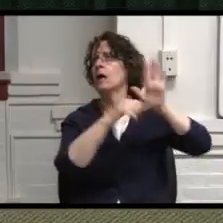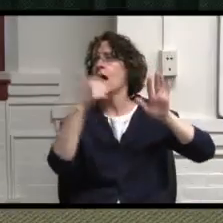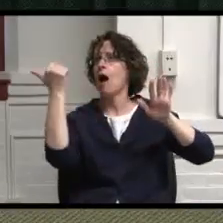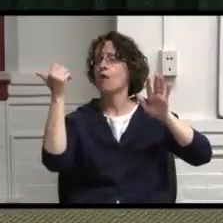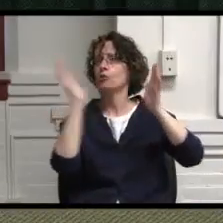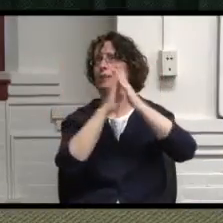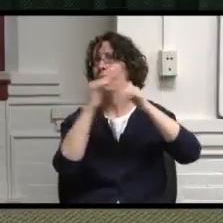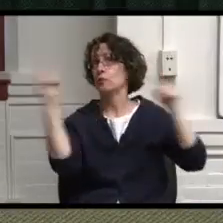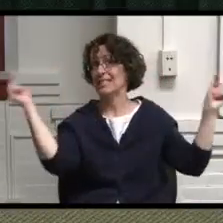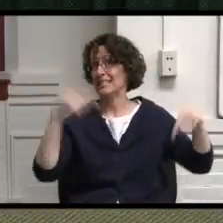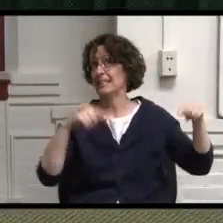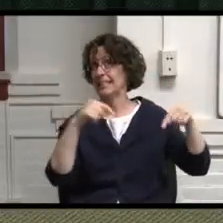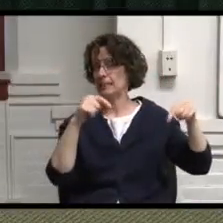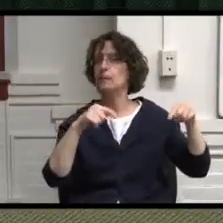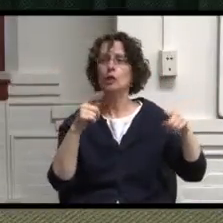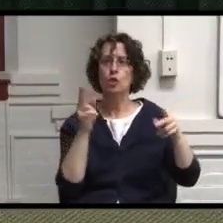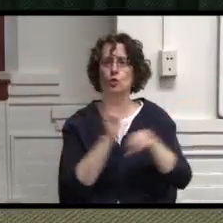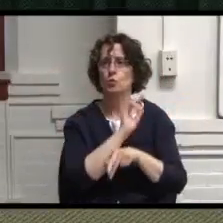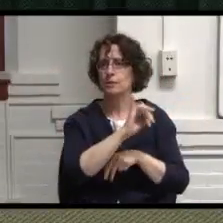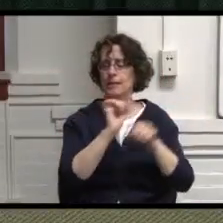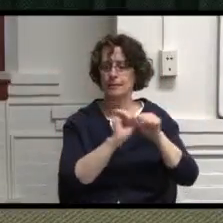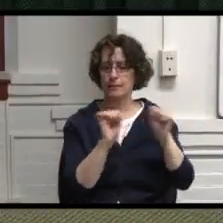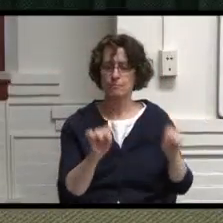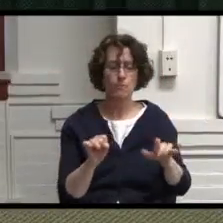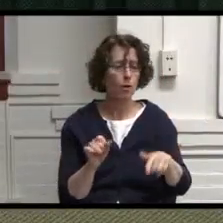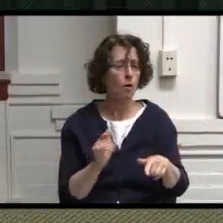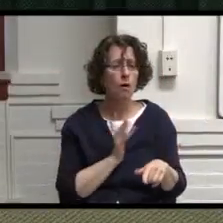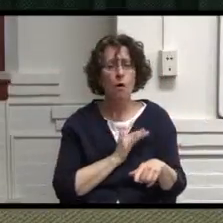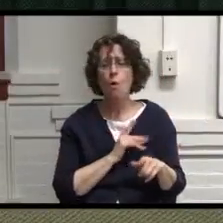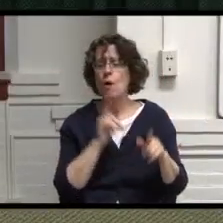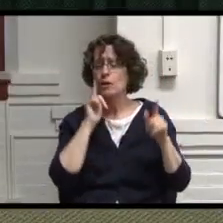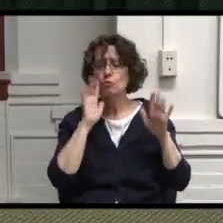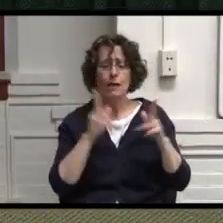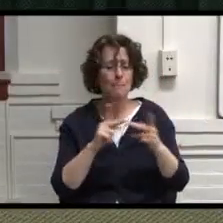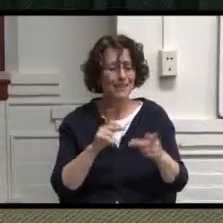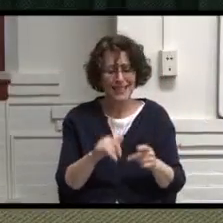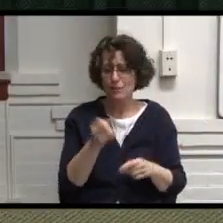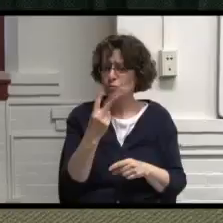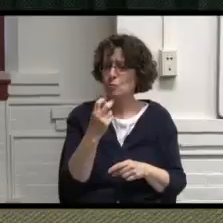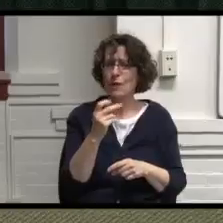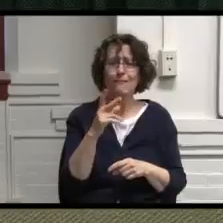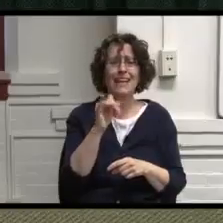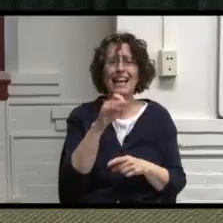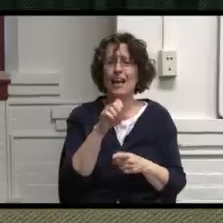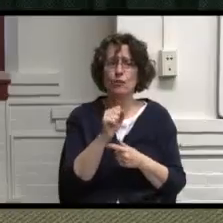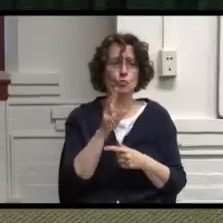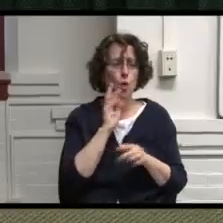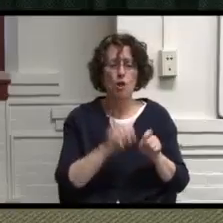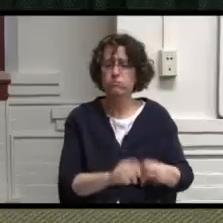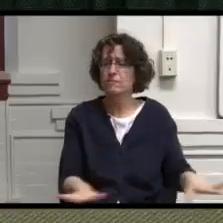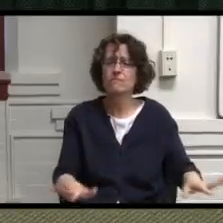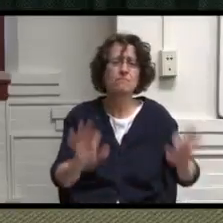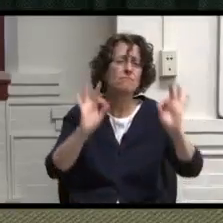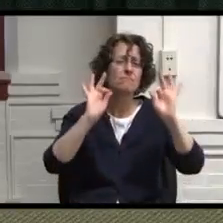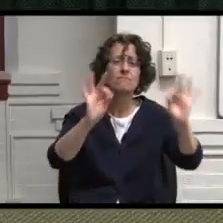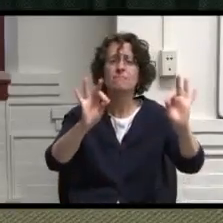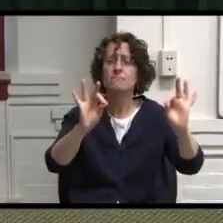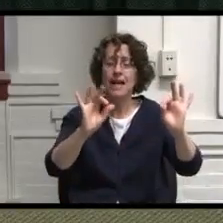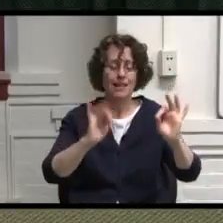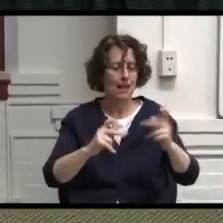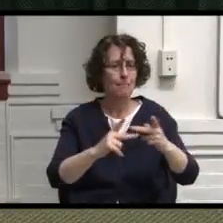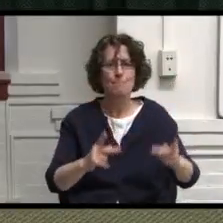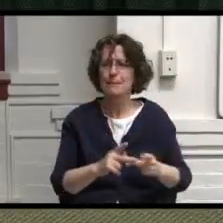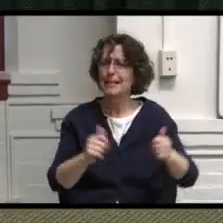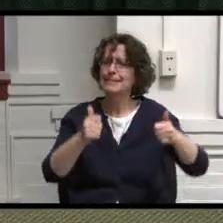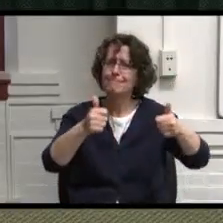spot to have water flow into that, that Yep. 12 acres. I mean, it's ideal for it, and to have